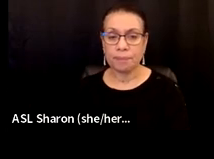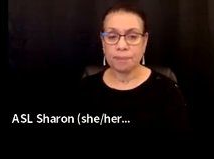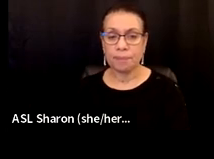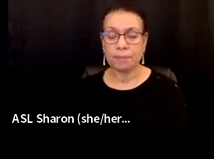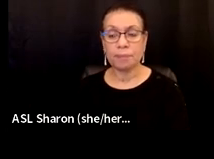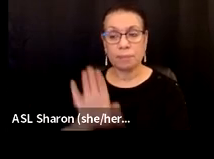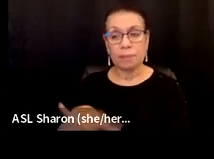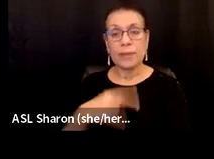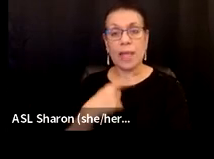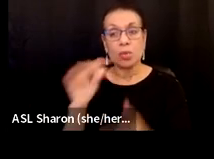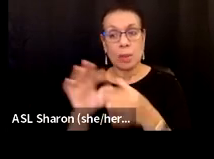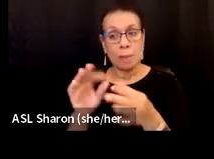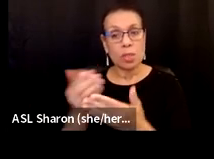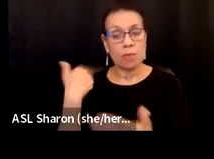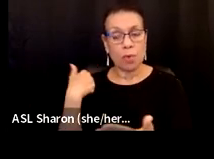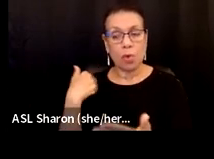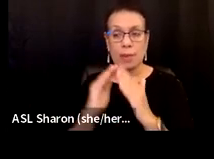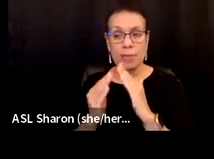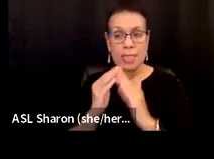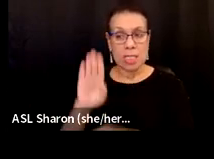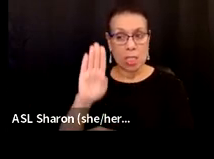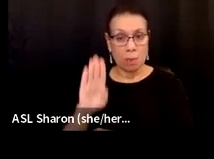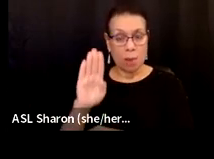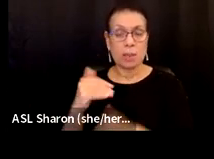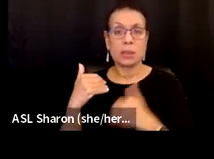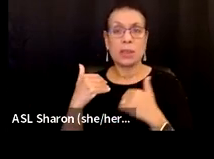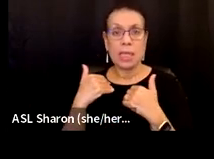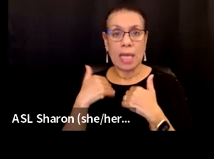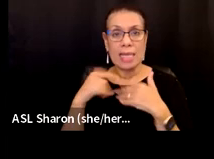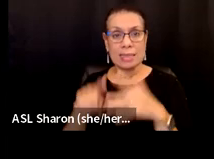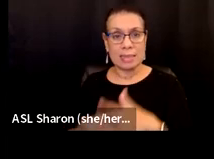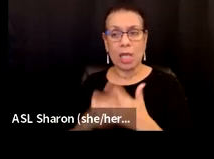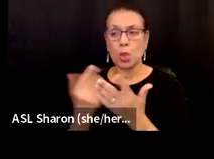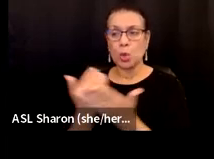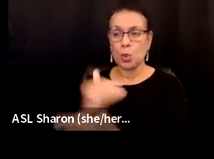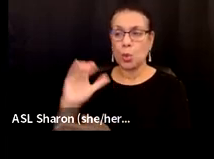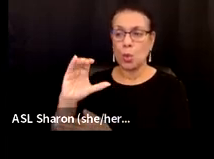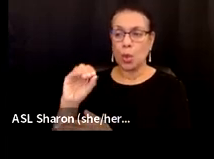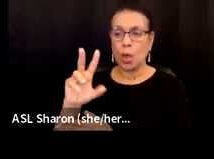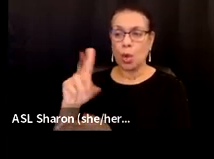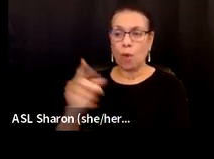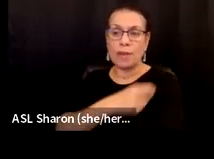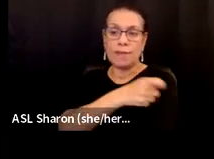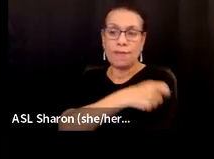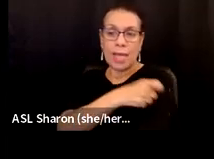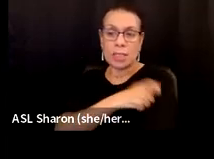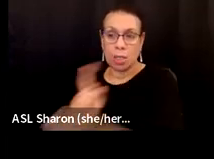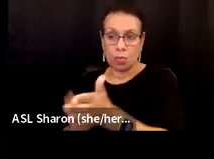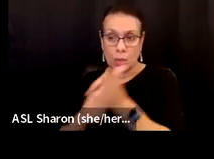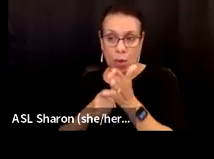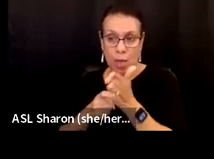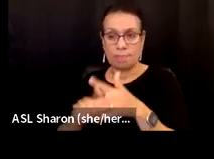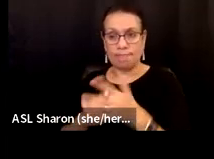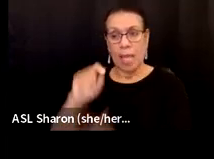as previously mentioned the city of boston has recently enacted a new covit 19 vaccine requirement on january